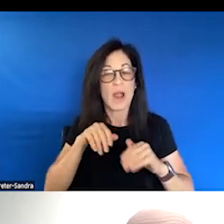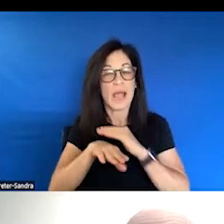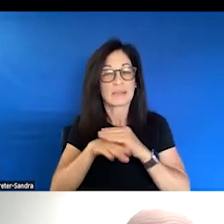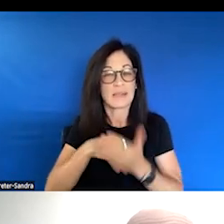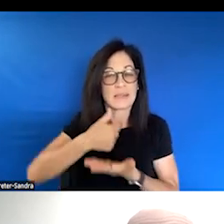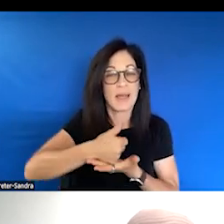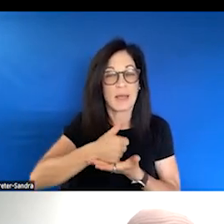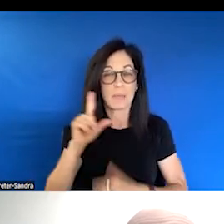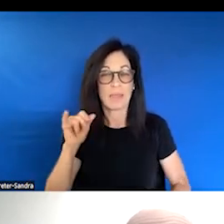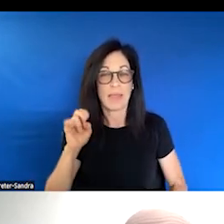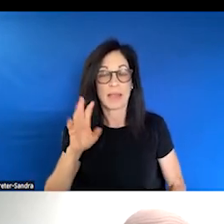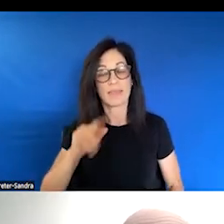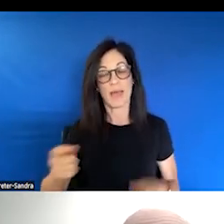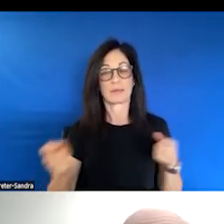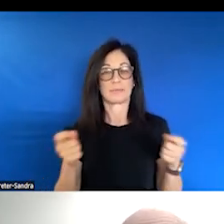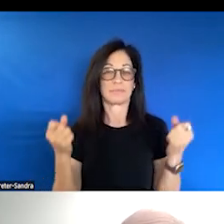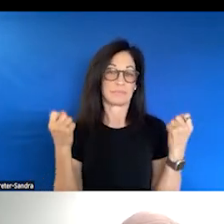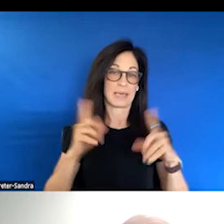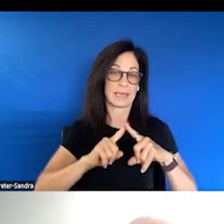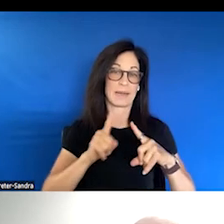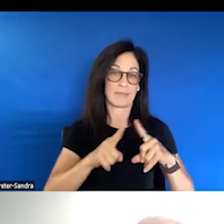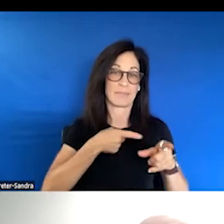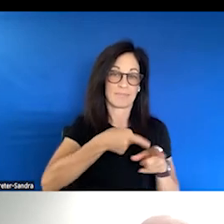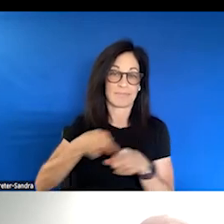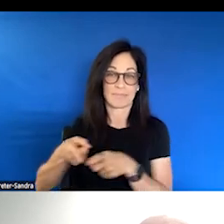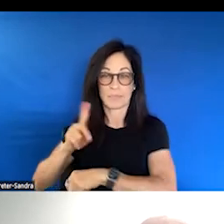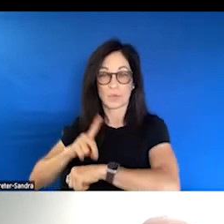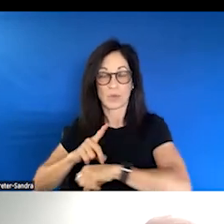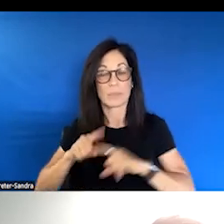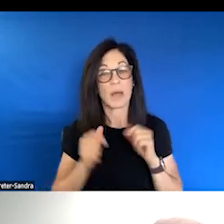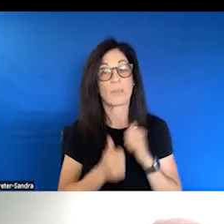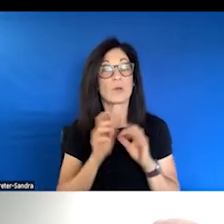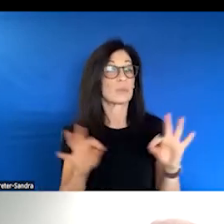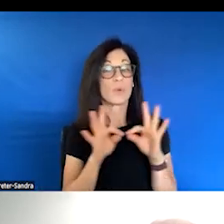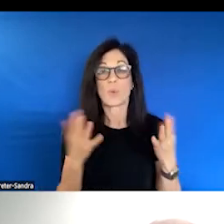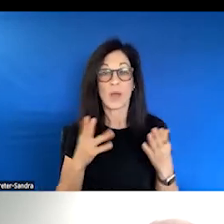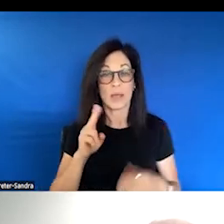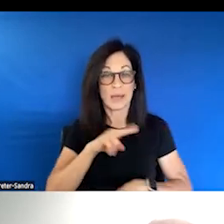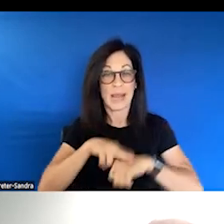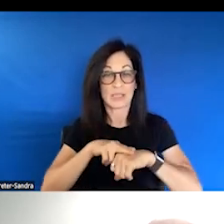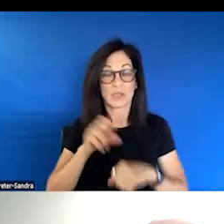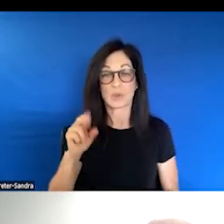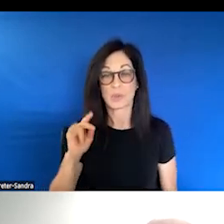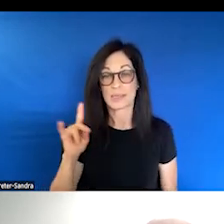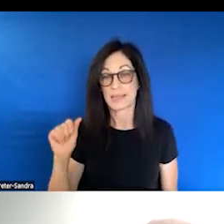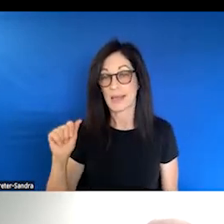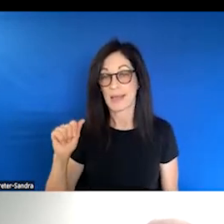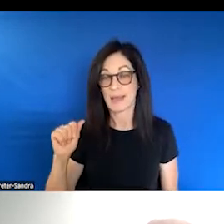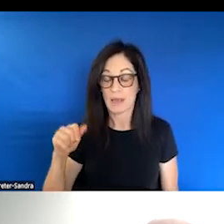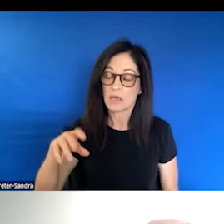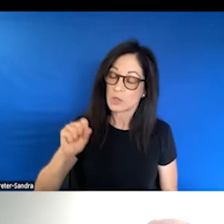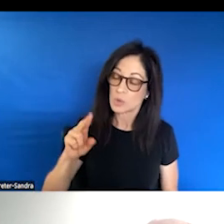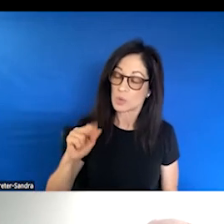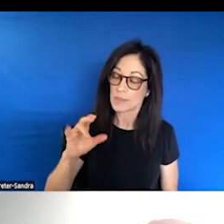which handle a number of functions, but most importantly, the National Suicide Prevention Lifeline. So